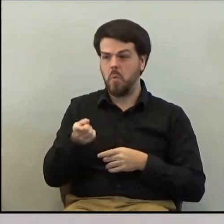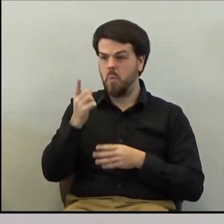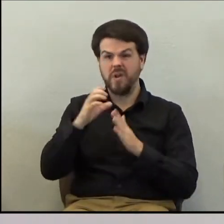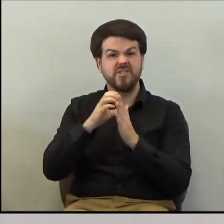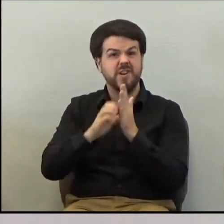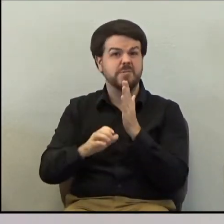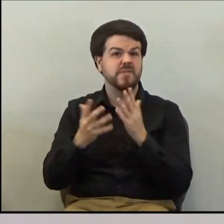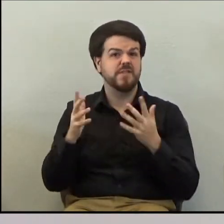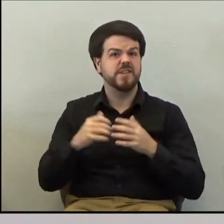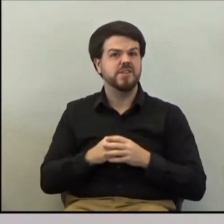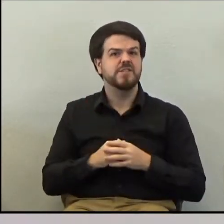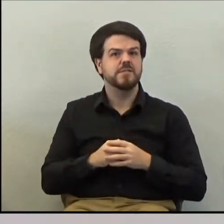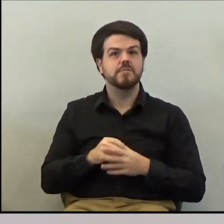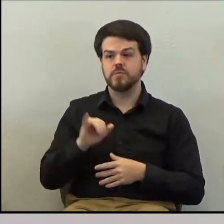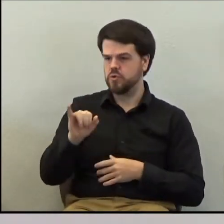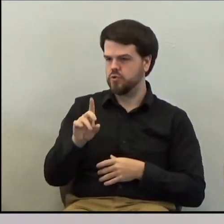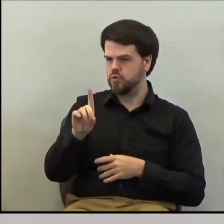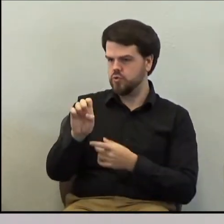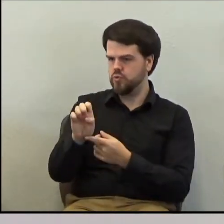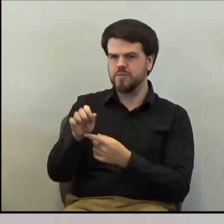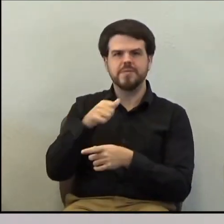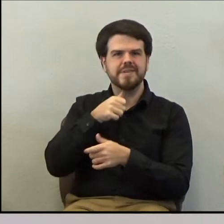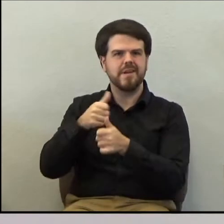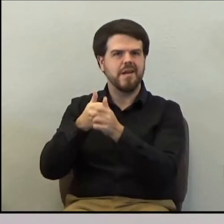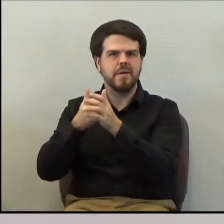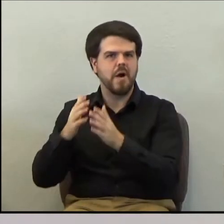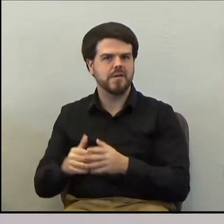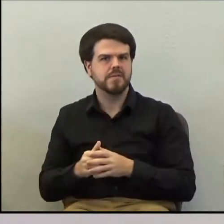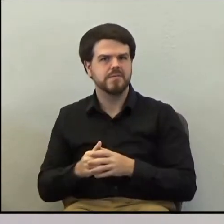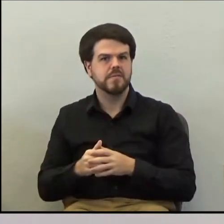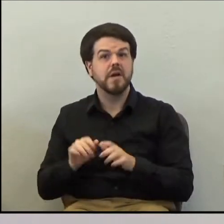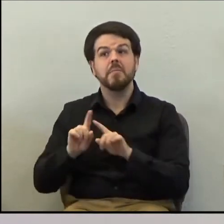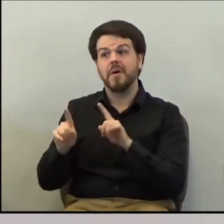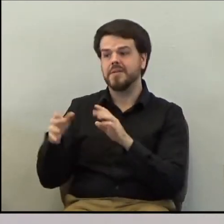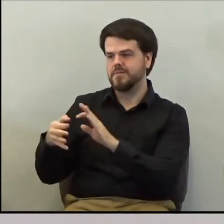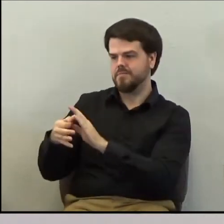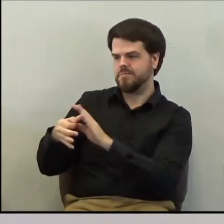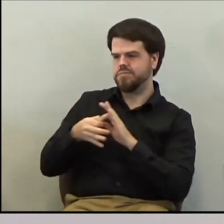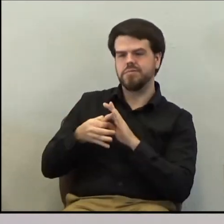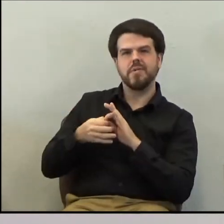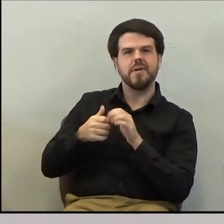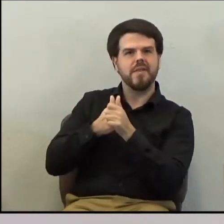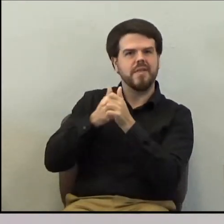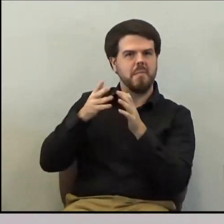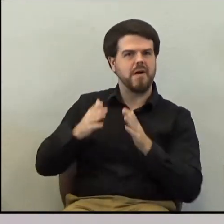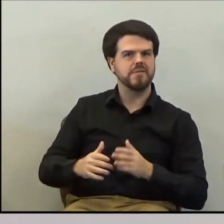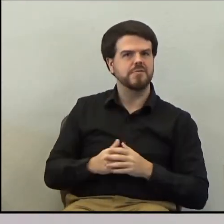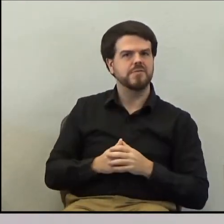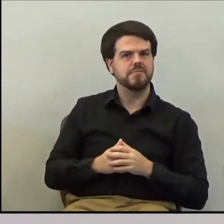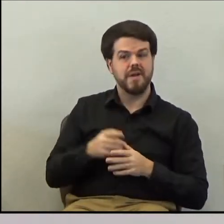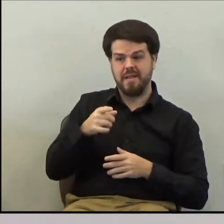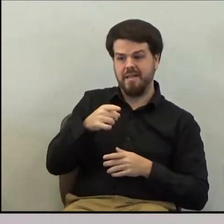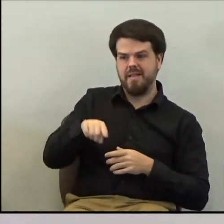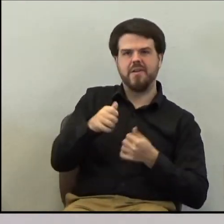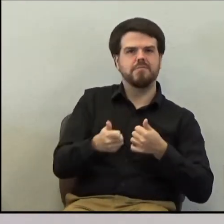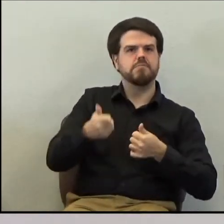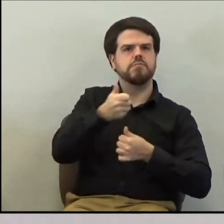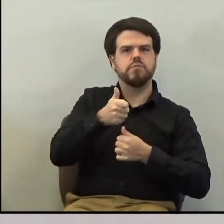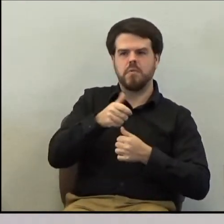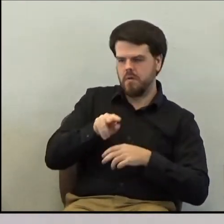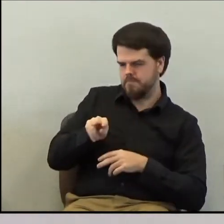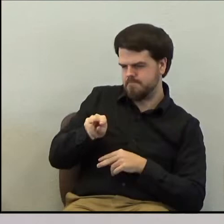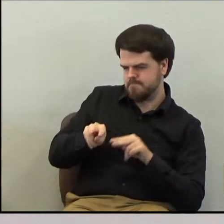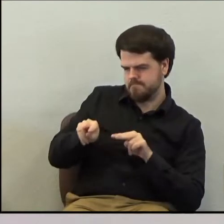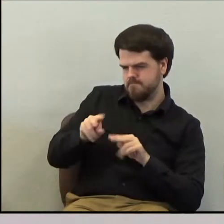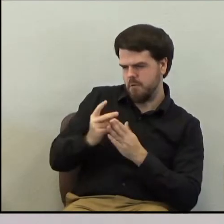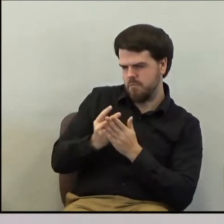chapter. Jude was not an apostle, but yet he was associated with the apostles, and they could approve him as